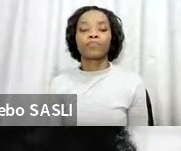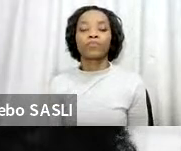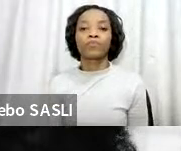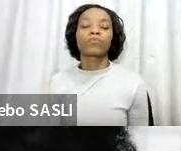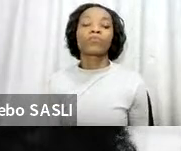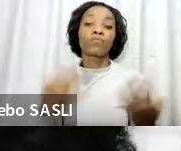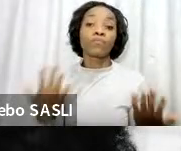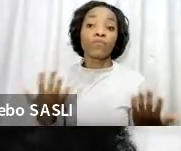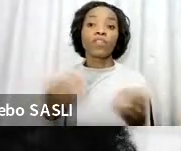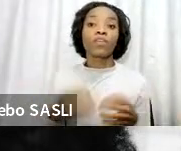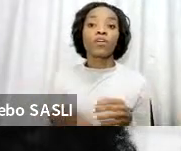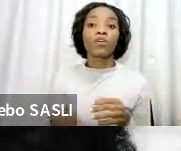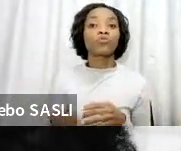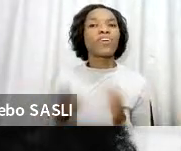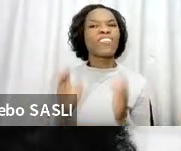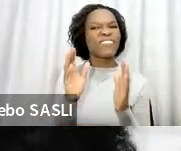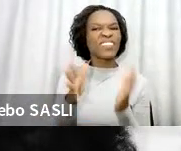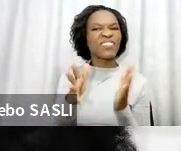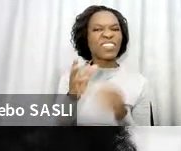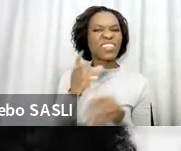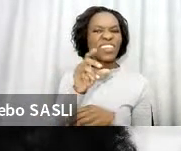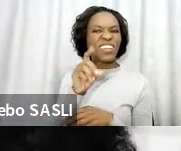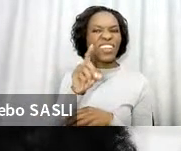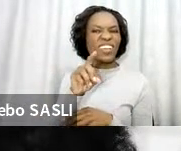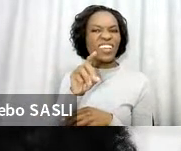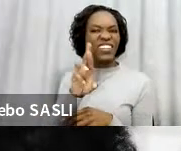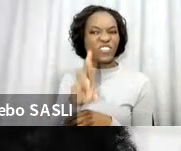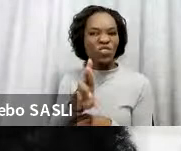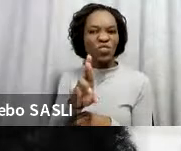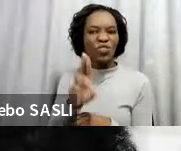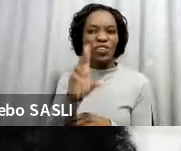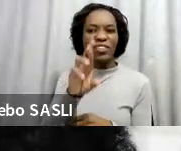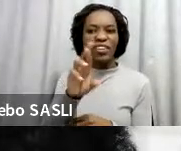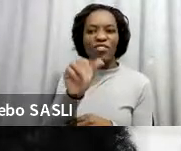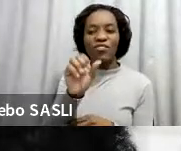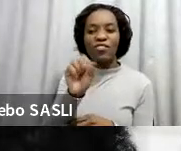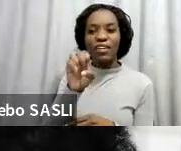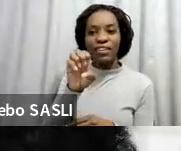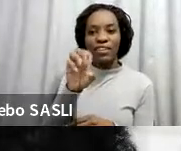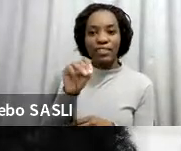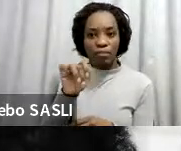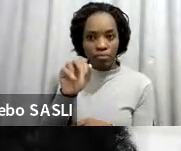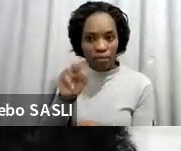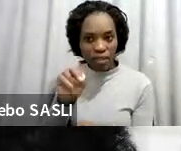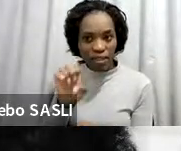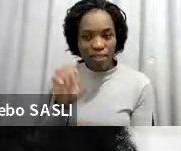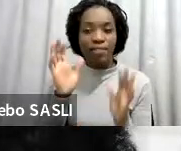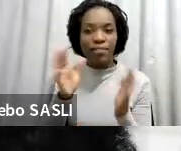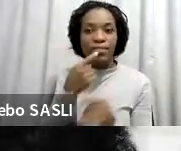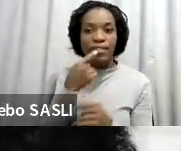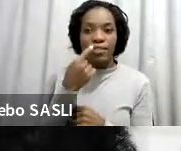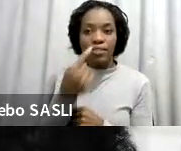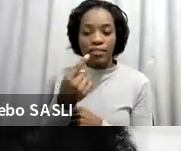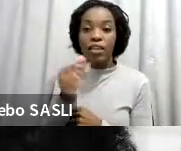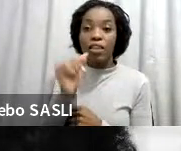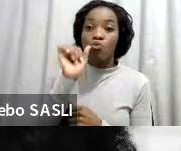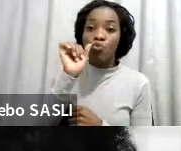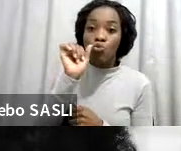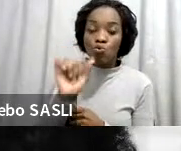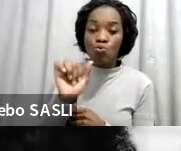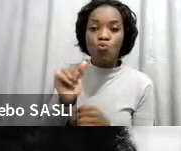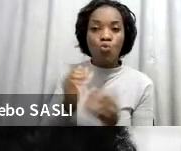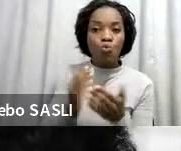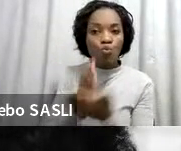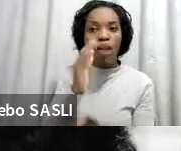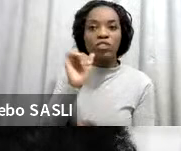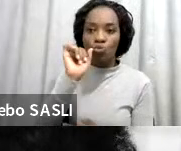Dr. Rasilane has indicated and has gone into details pertaining to, your rights and entitlement